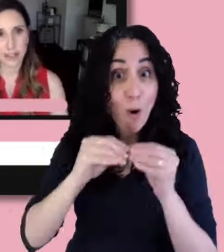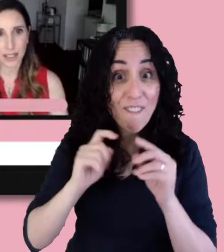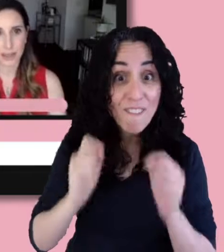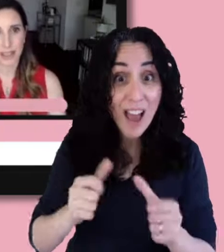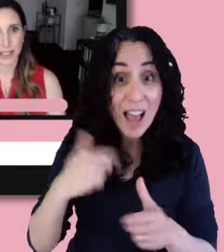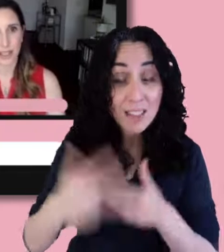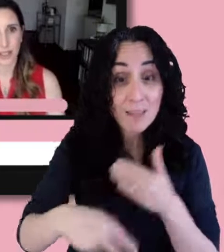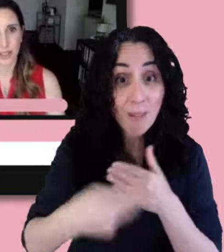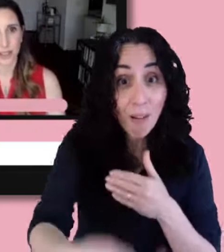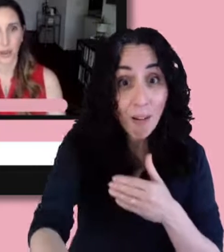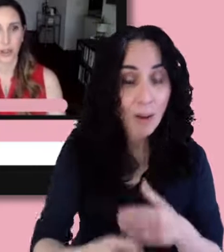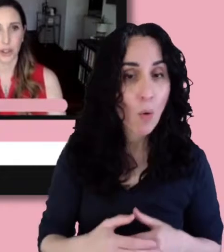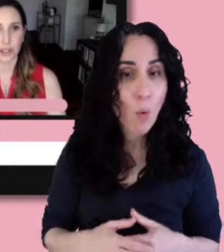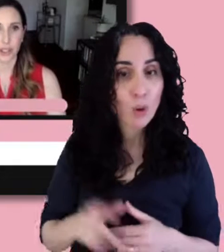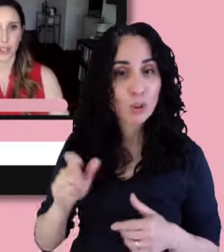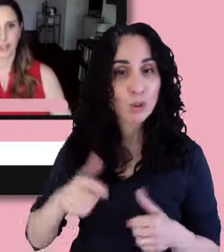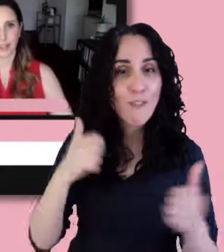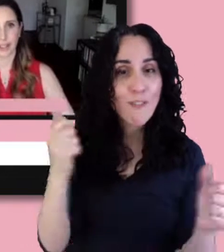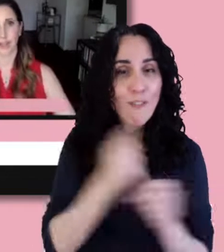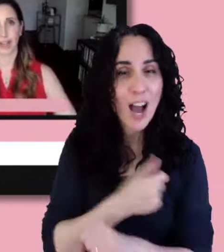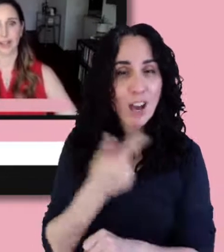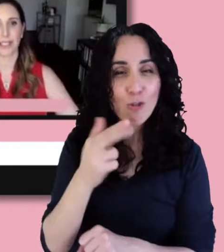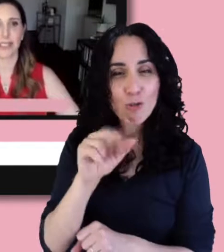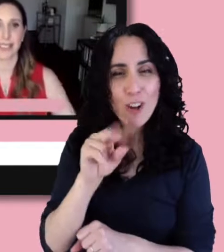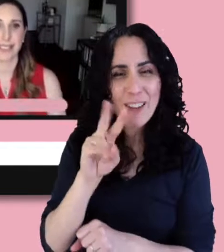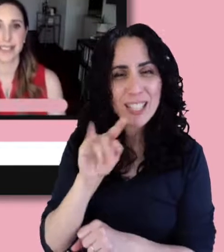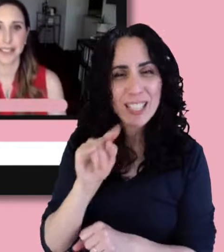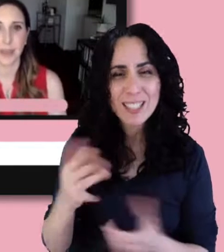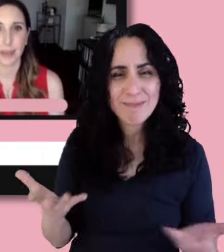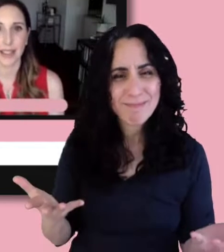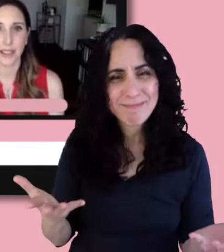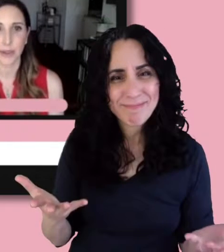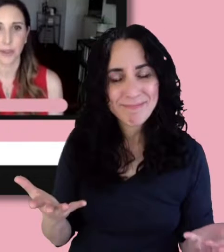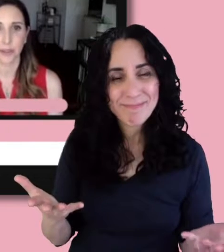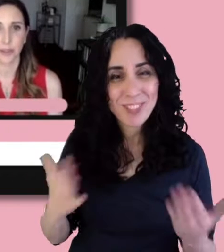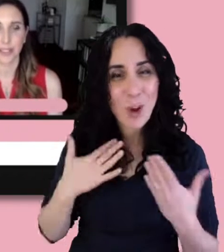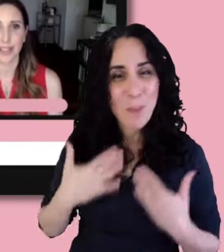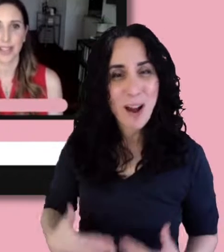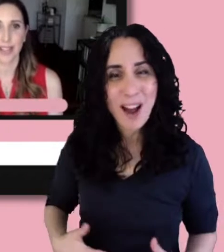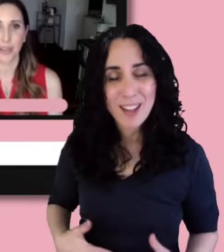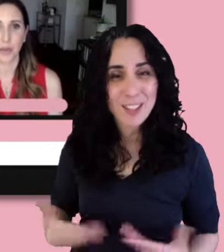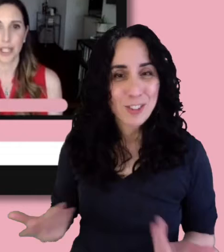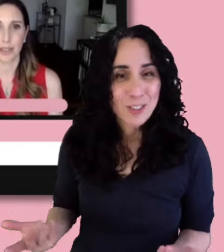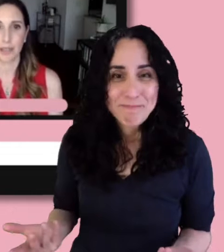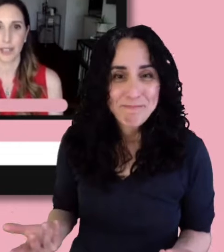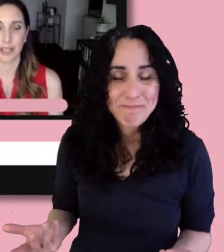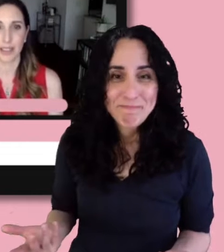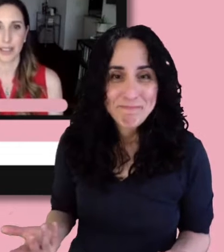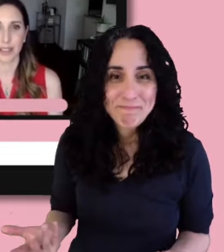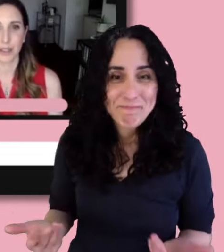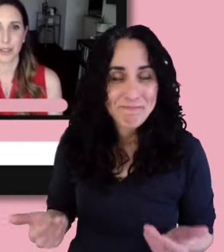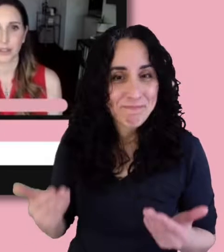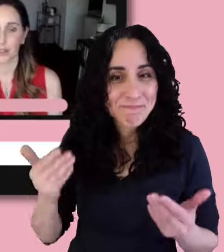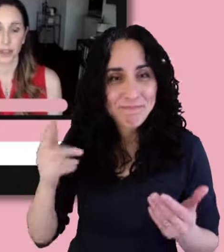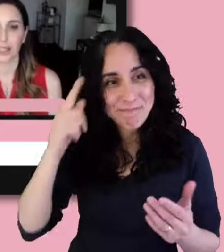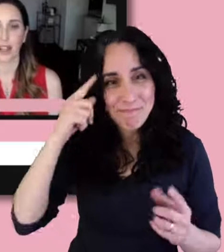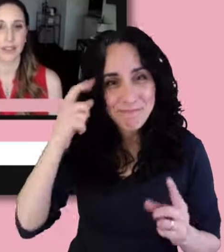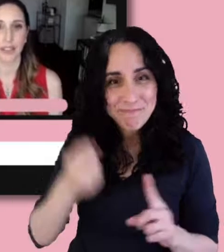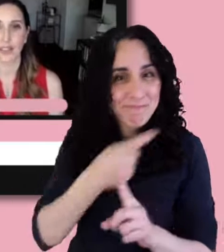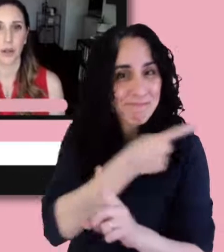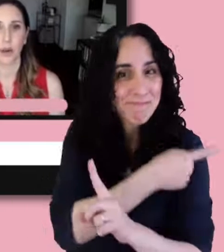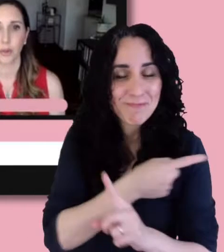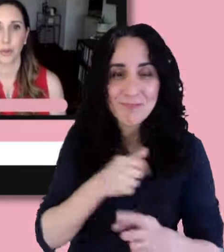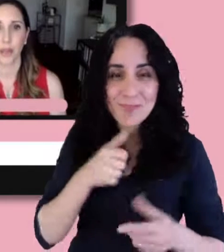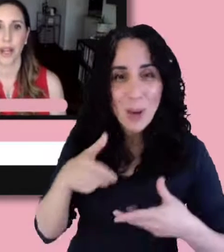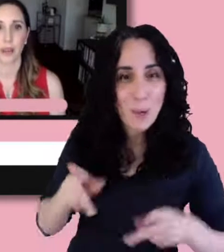faster down the stairs? Or should I try to fight gravity? Your body sort of has a way of going off on